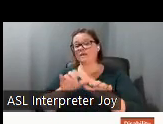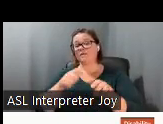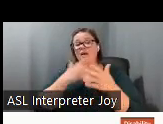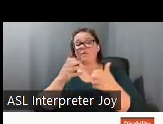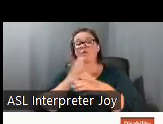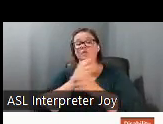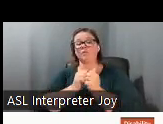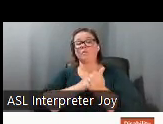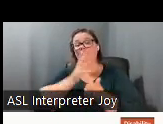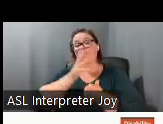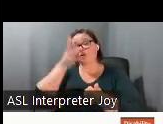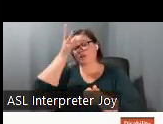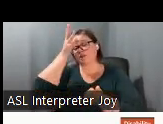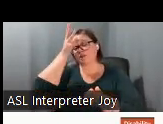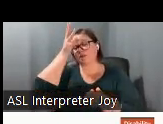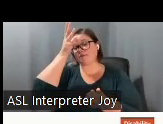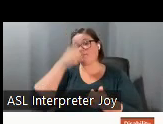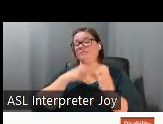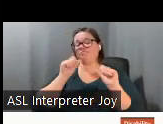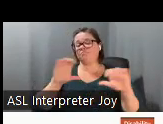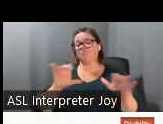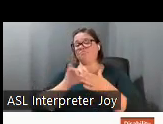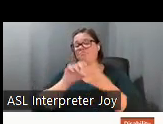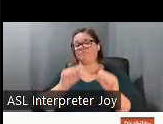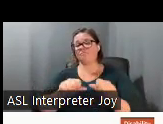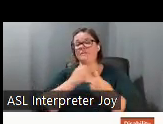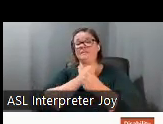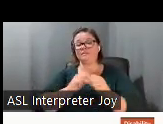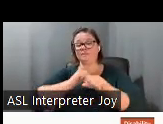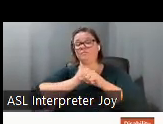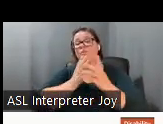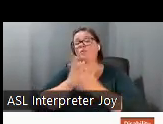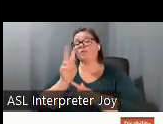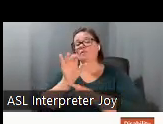my parents, I can do that safely, securely through the vault.